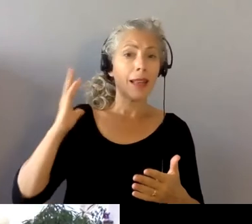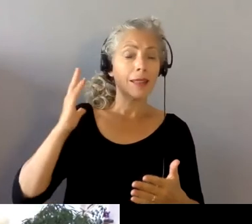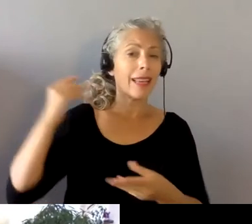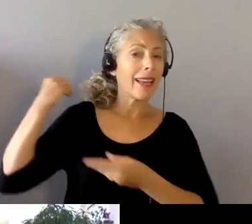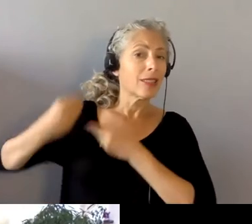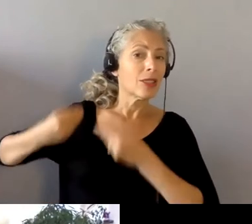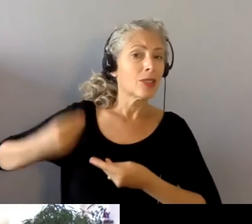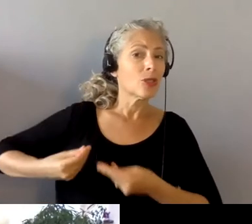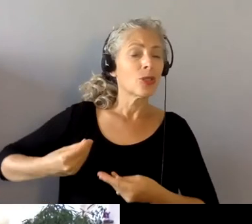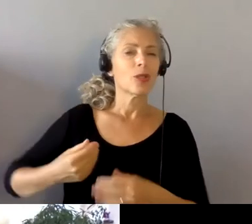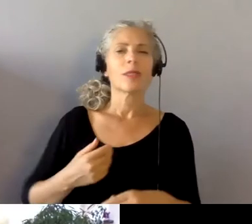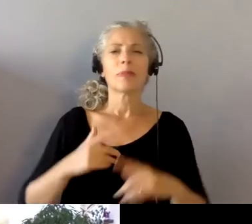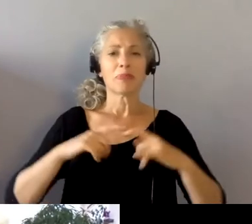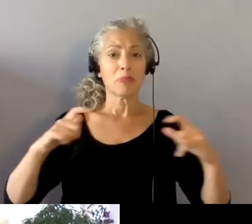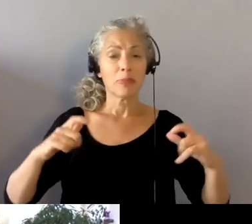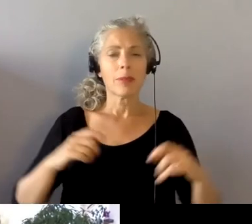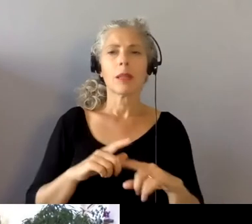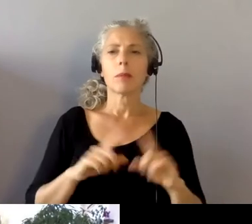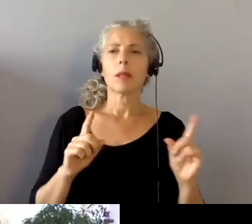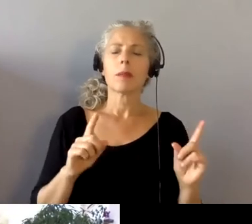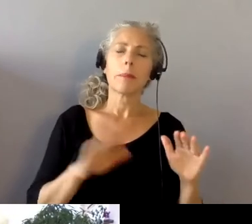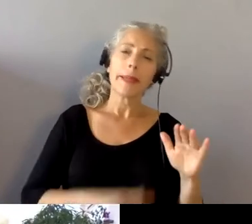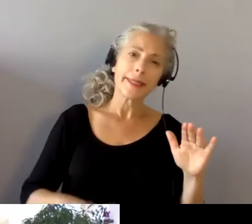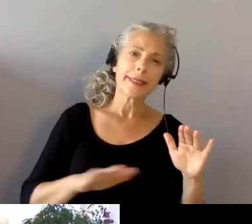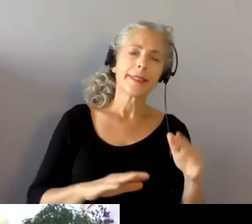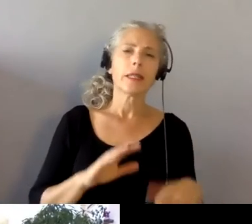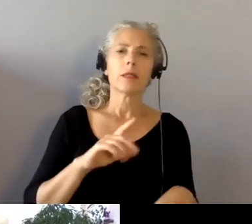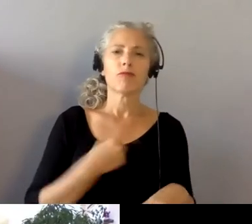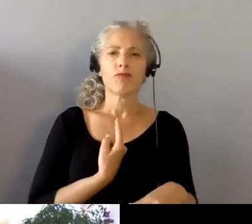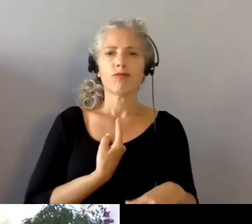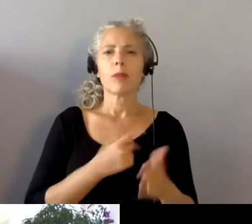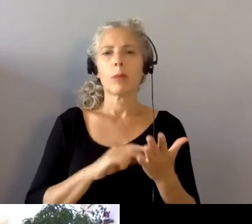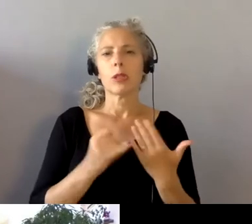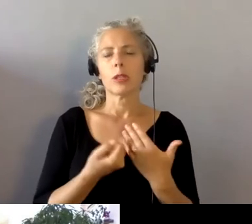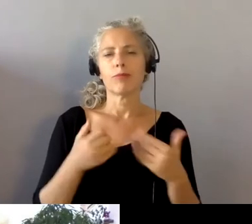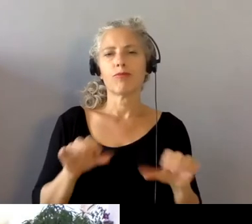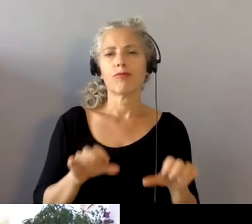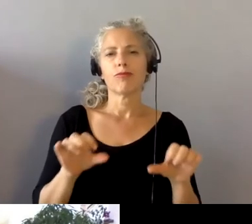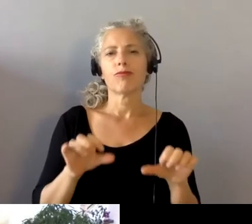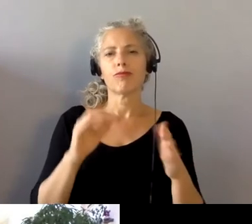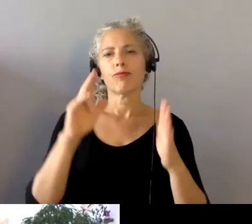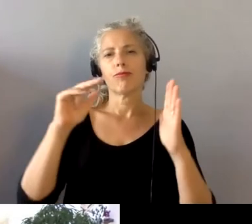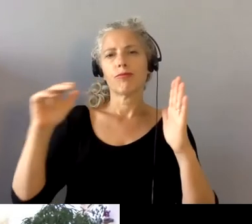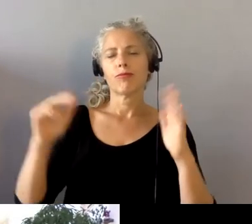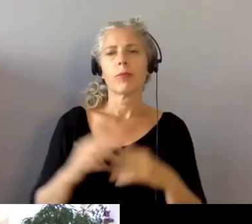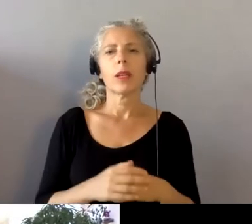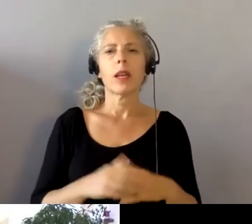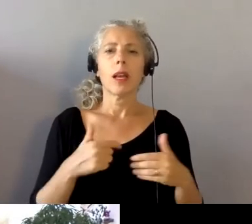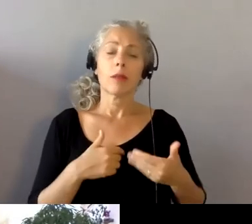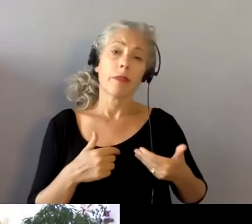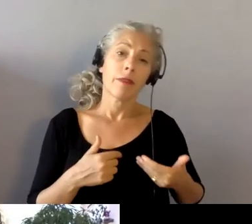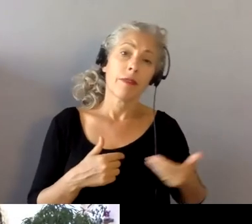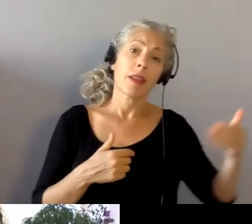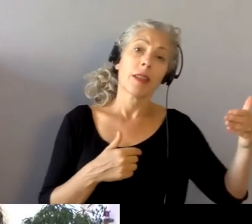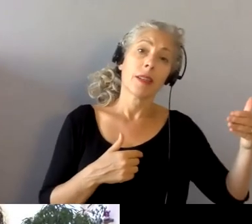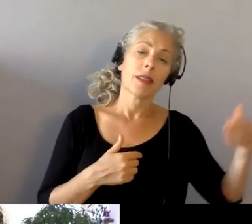but overall it becomes this very solo project. Mm-hmm. And when I was invited to do the artist